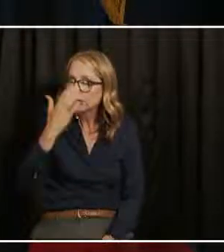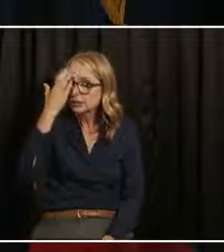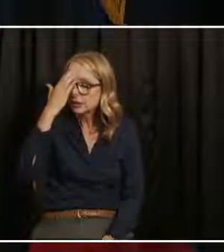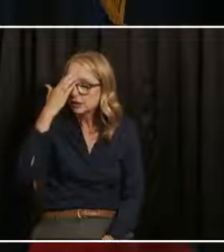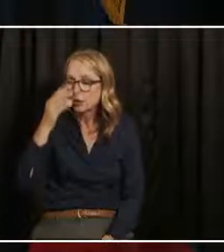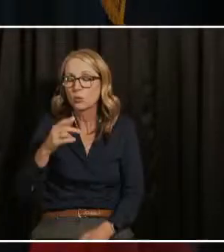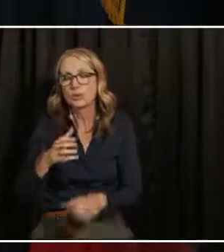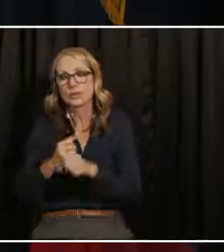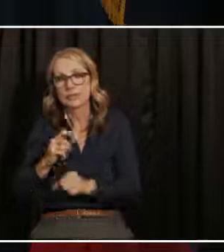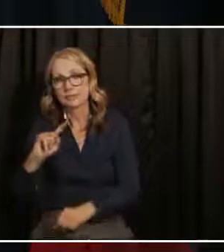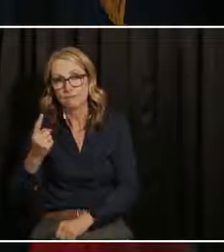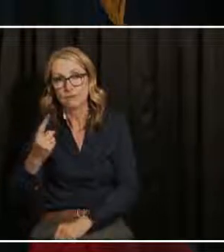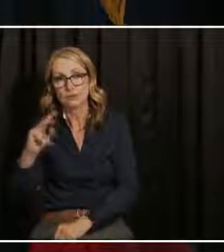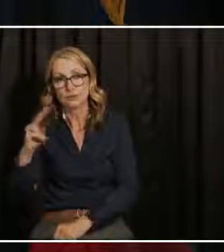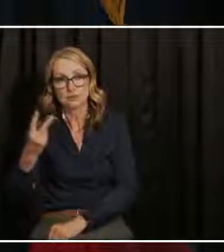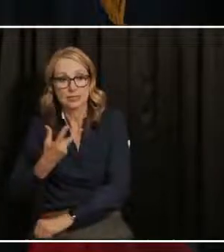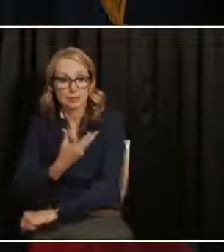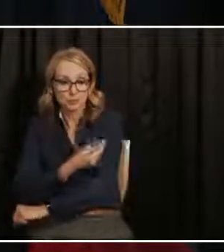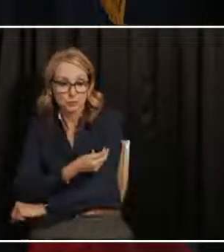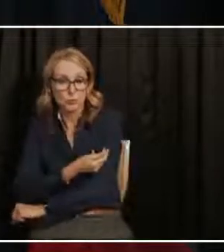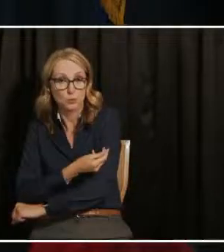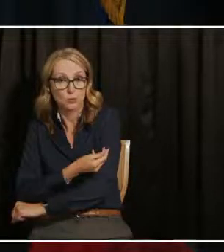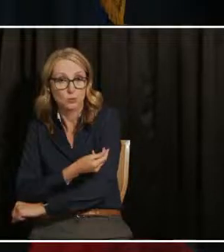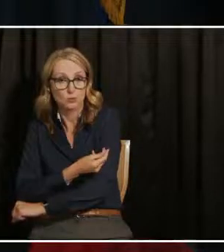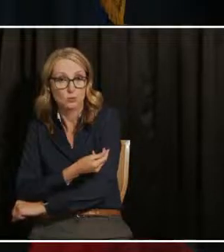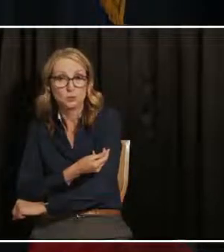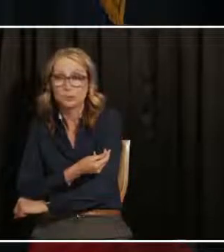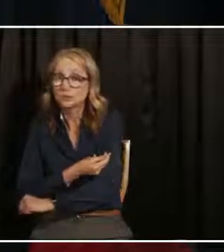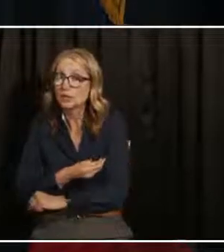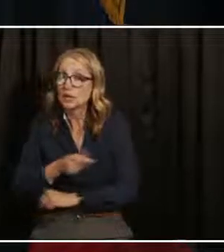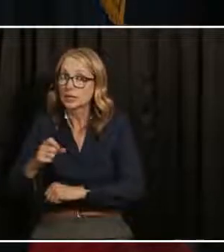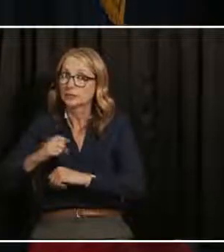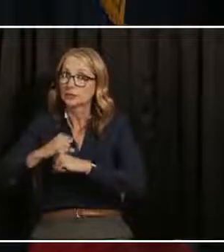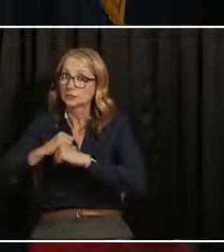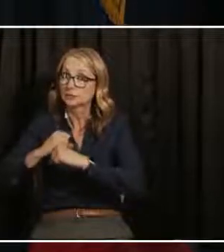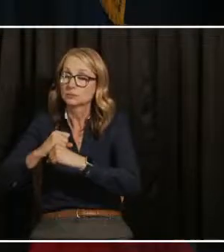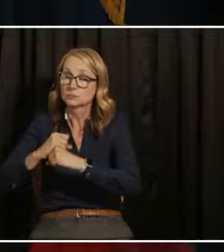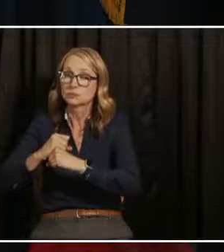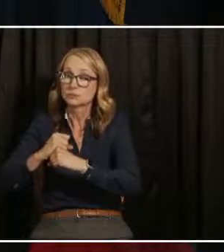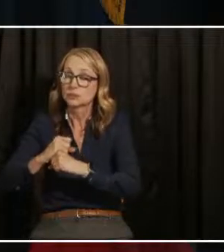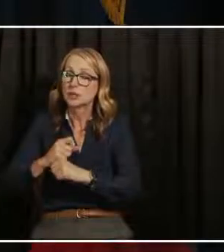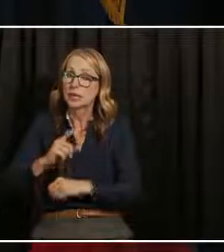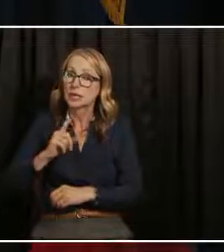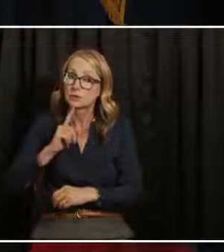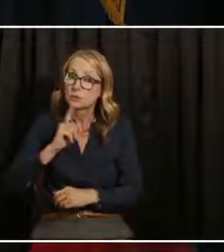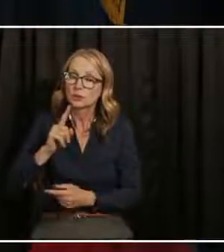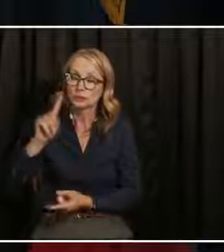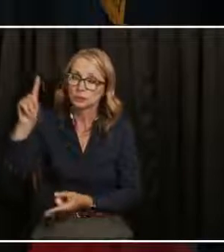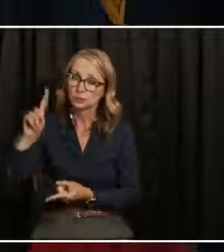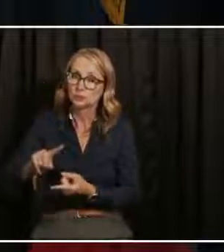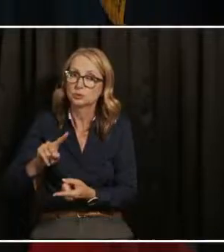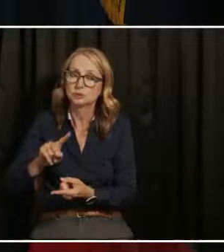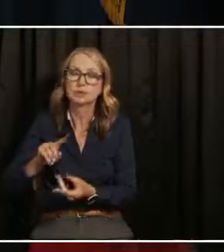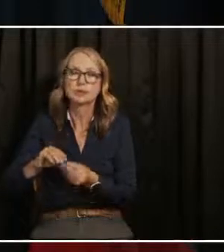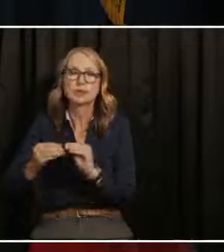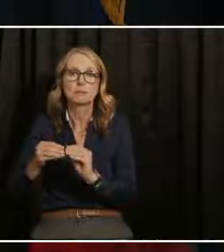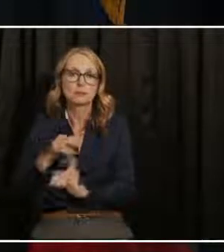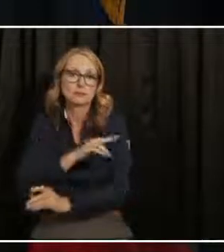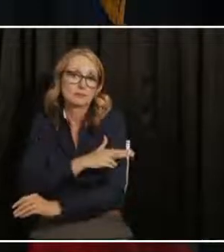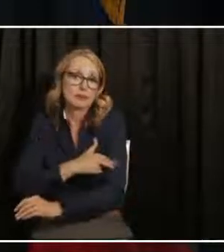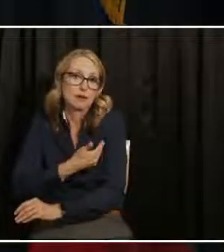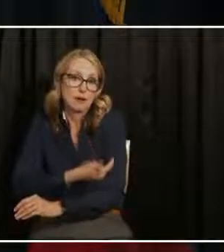2-dose regime is a bigger change for people and a bigger hospital reduction rate than that